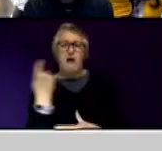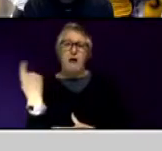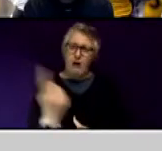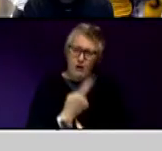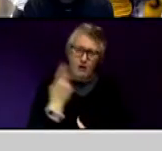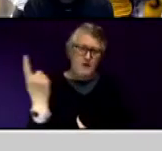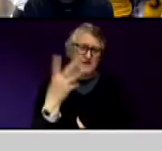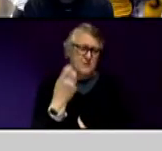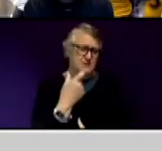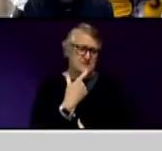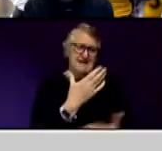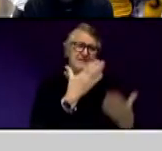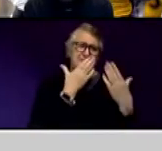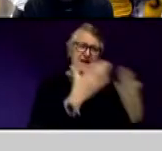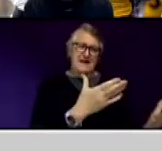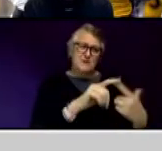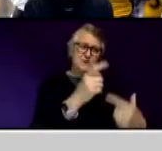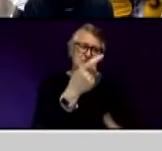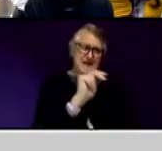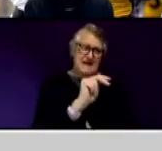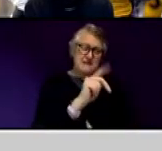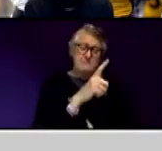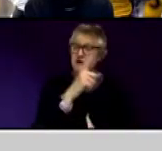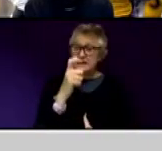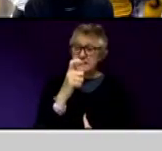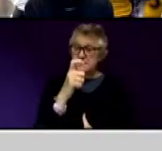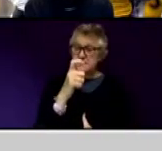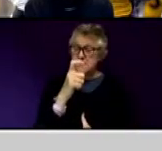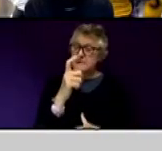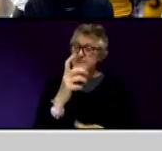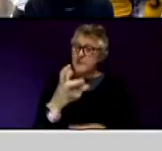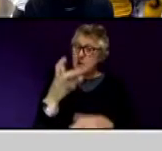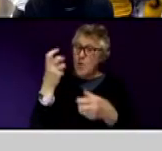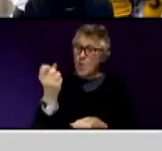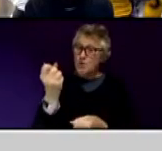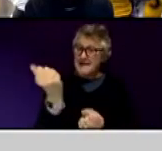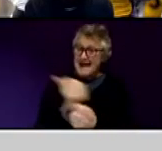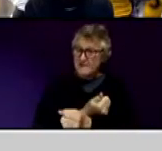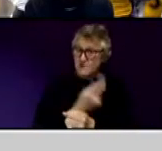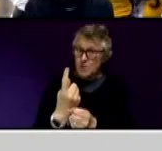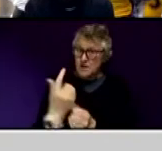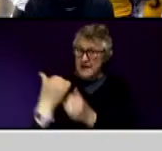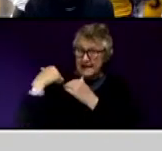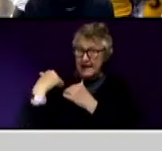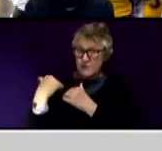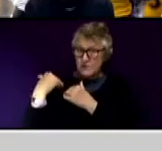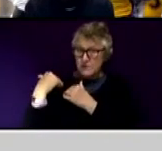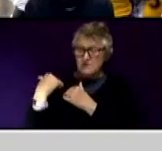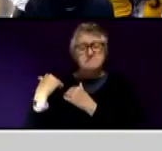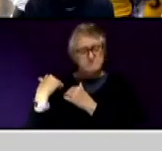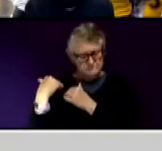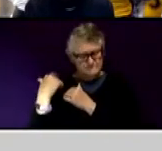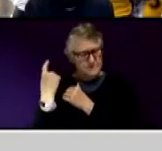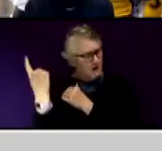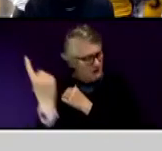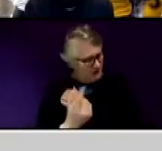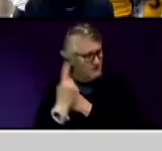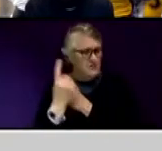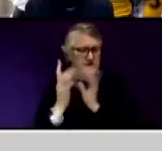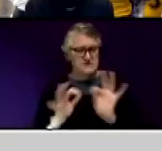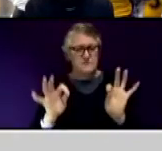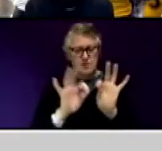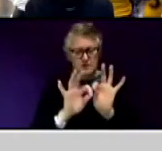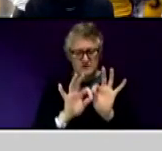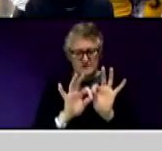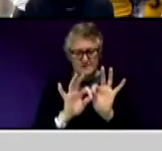holding everyone accountable is really important. And so the challenges, speaking of, was more about, you